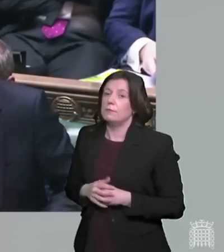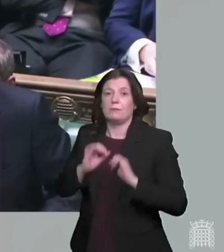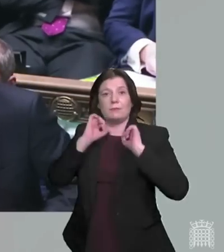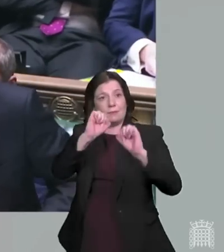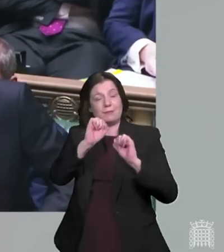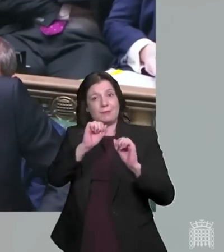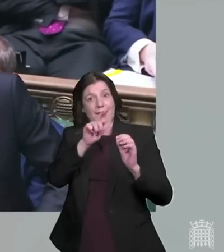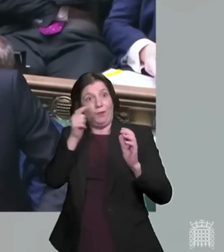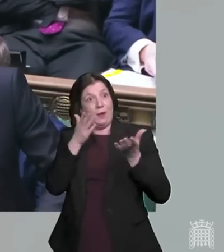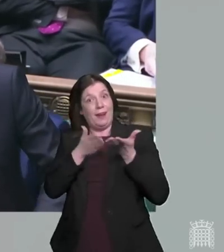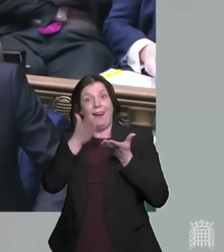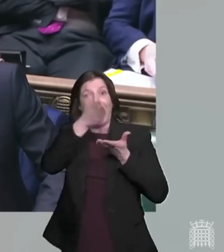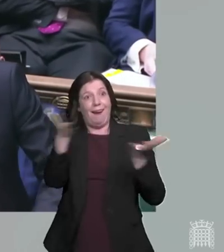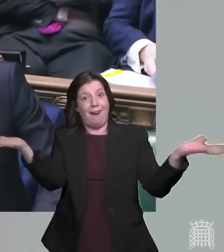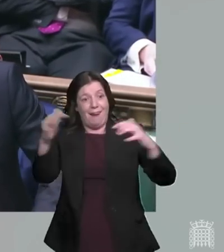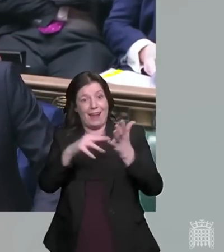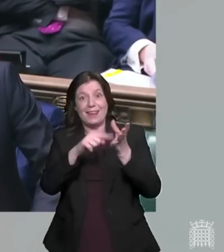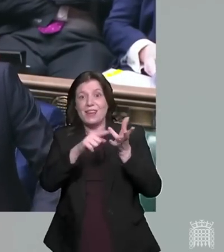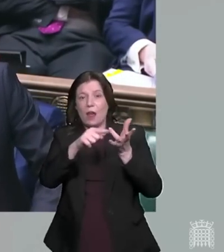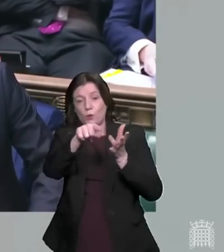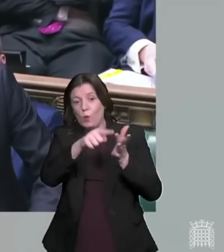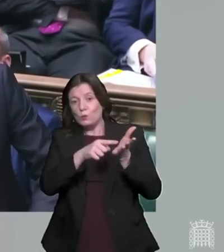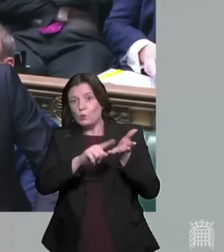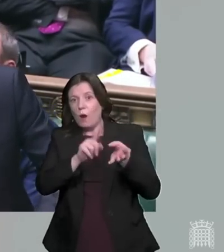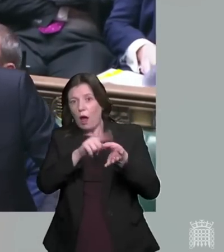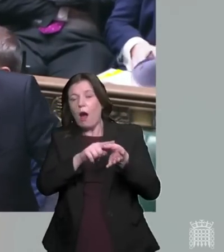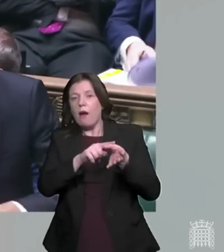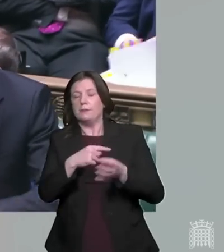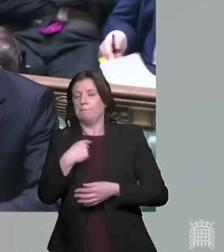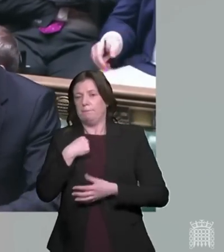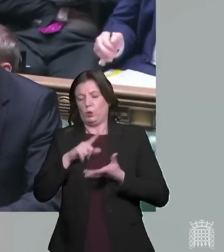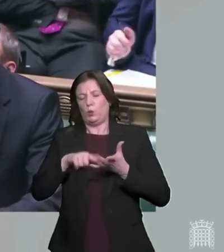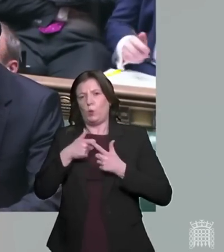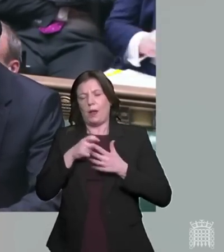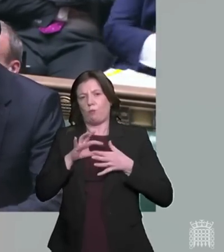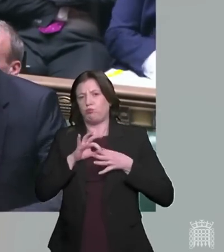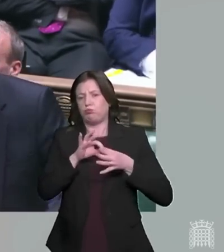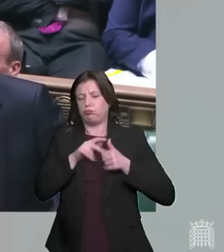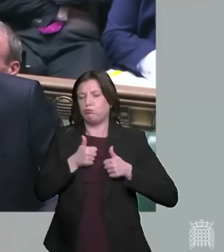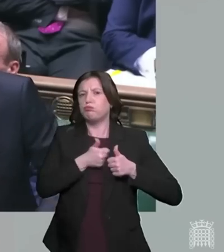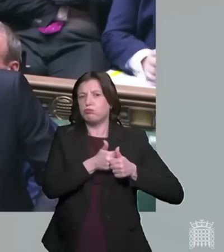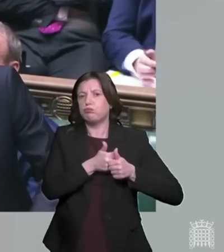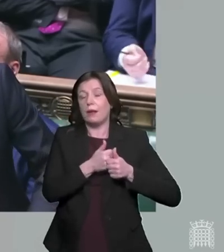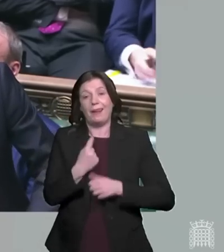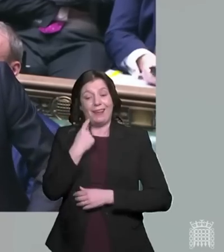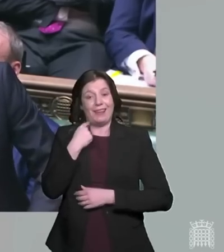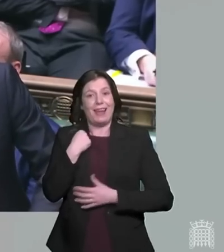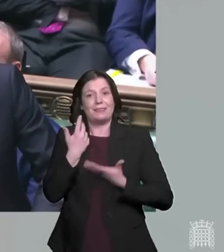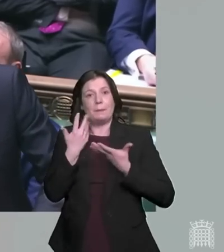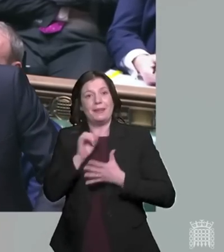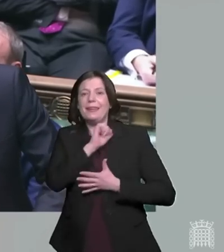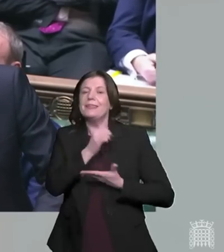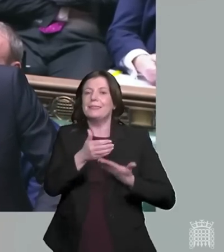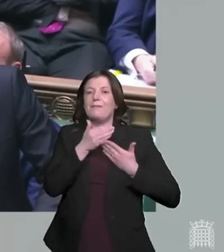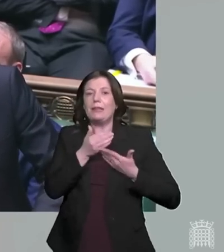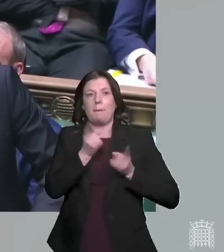will host the NATO Leaders Summit in July, and the UK does have a strong and growing relationship with Lithuania. It was just yesterday that their defence